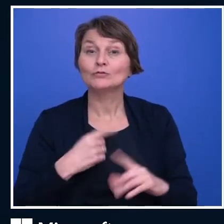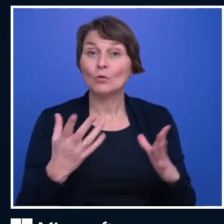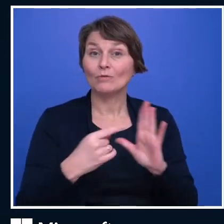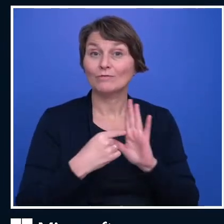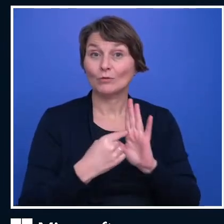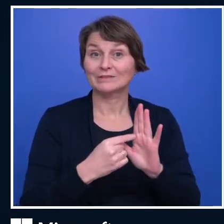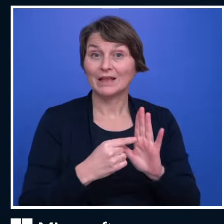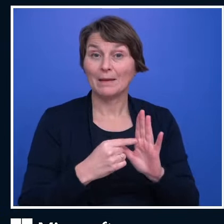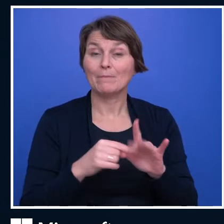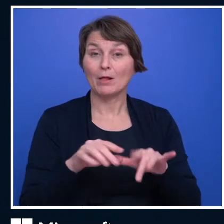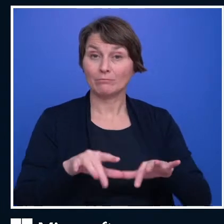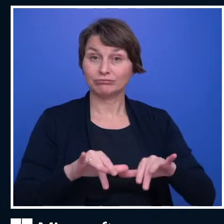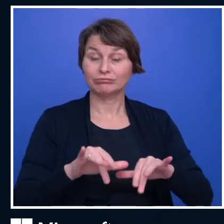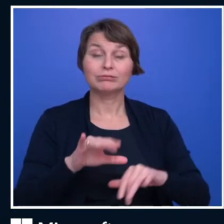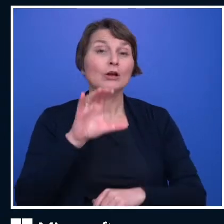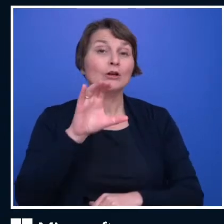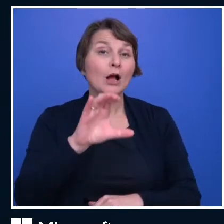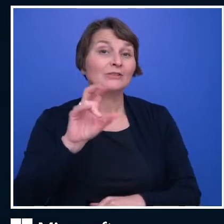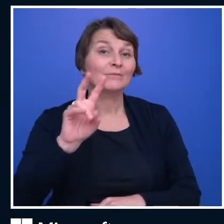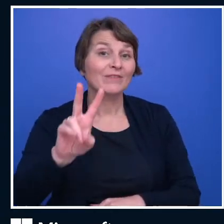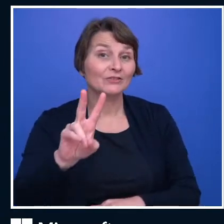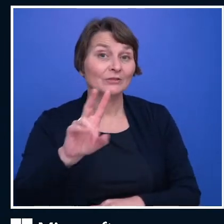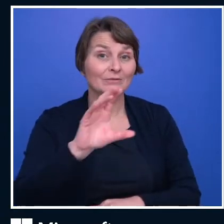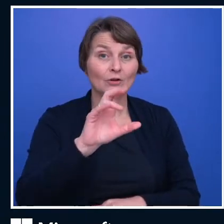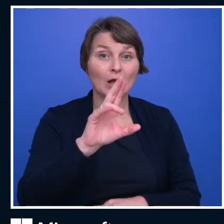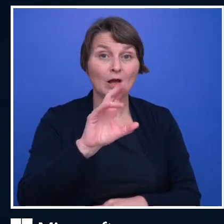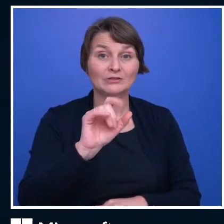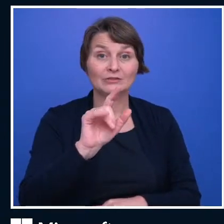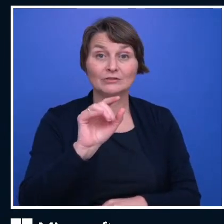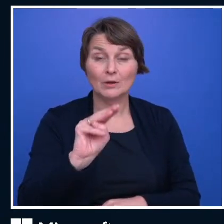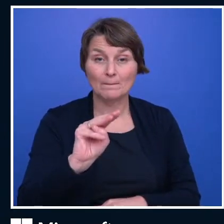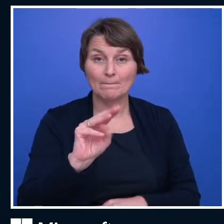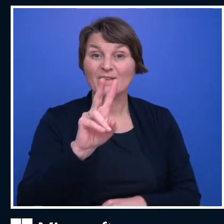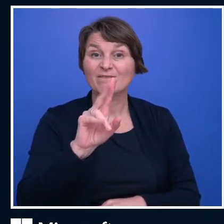between them. So now let's hop to our demo and see how that goes.